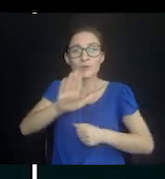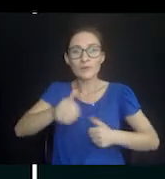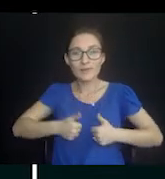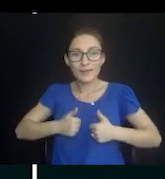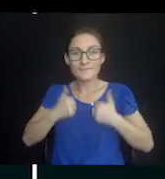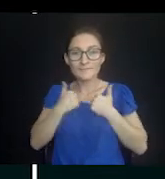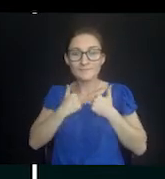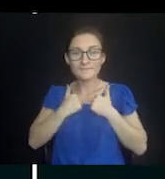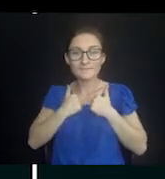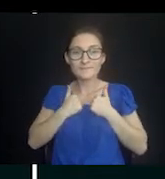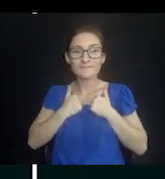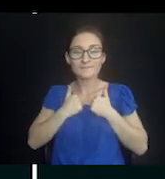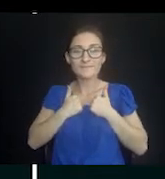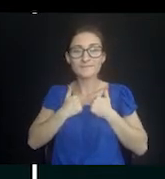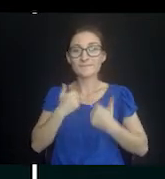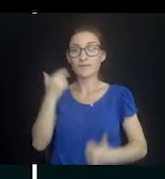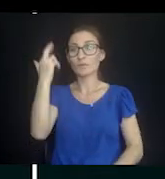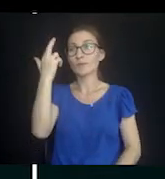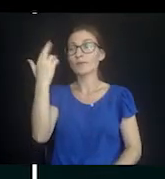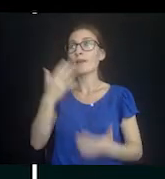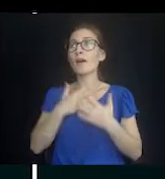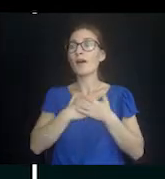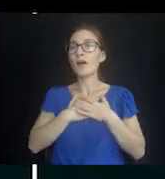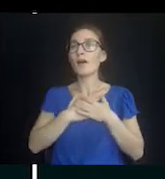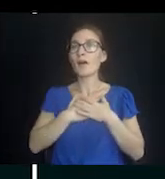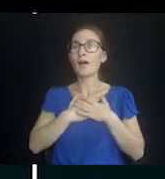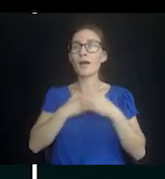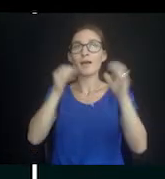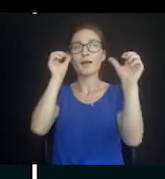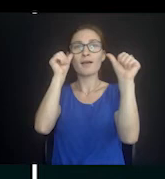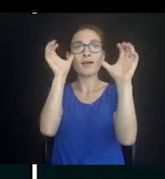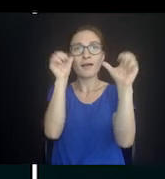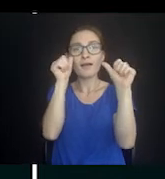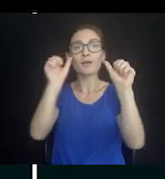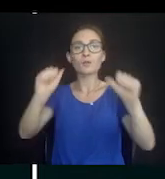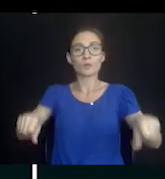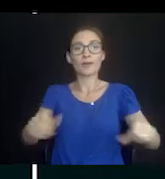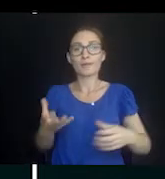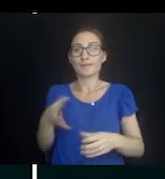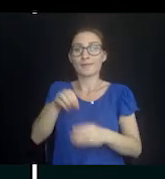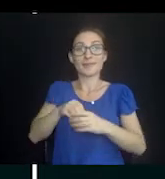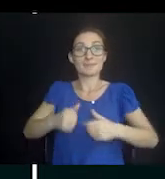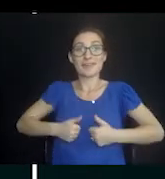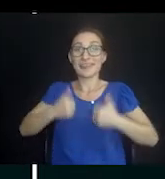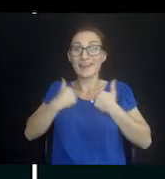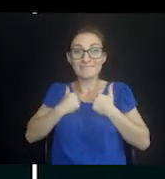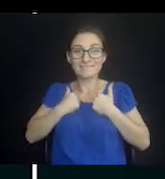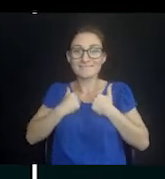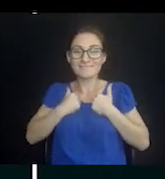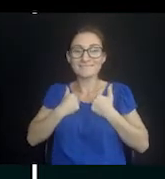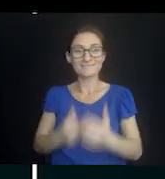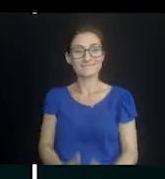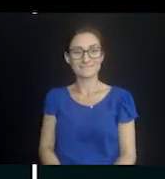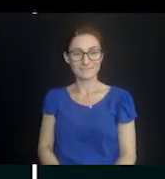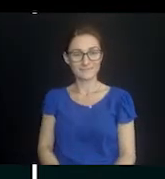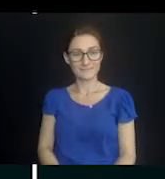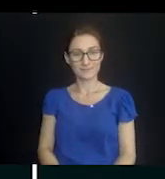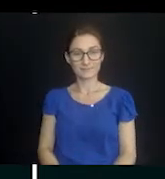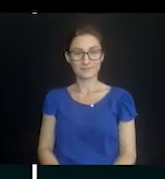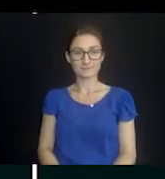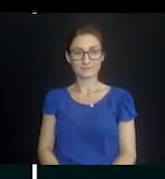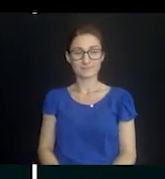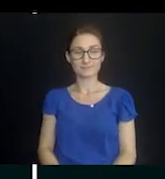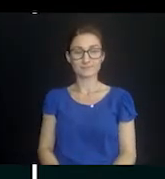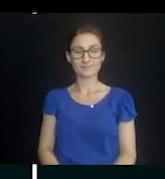ultimately, you become in love with your own existence, with your own life, and you realize what a miracle it is